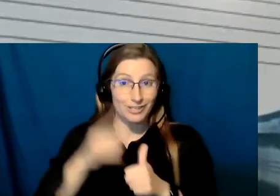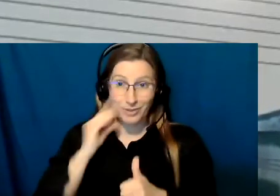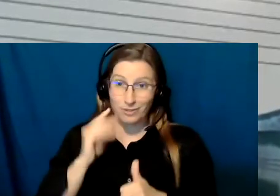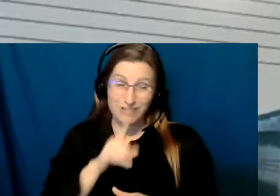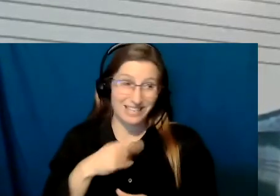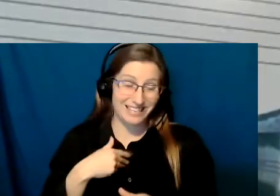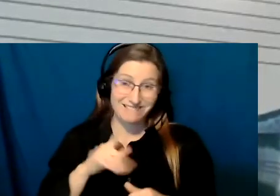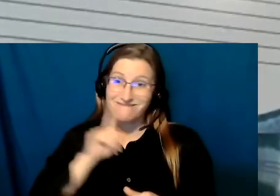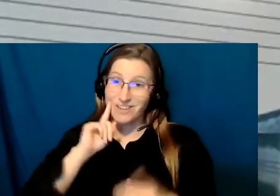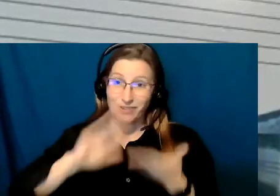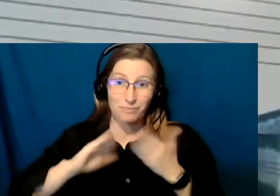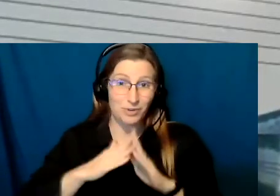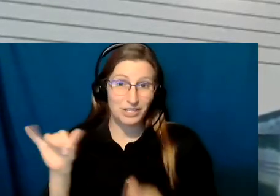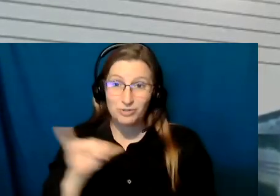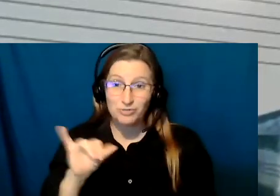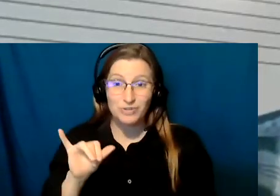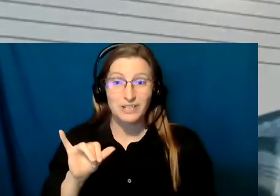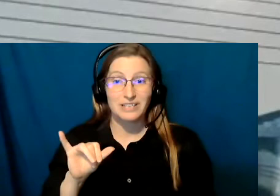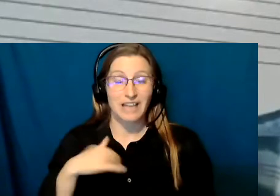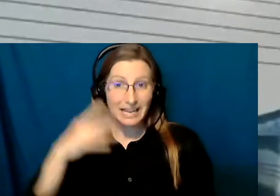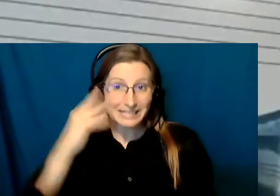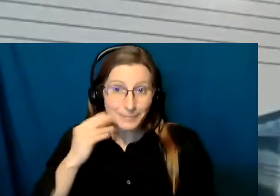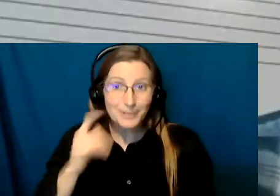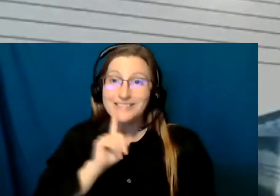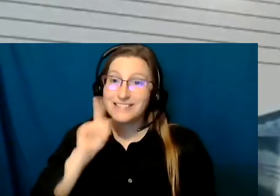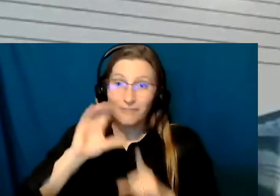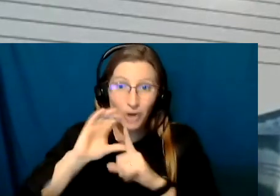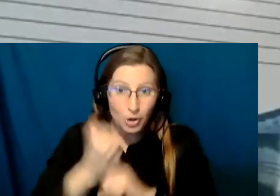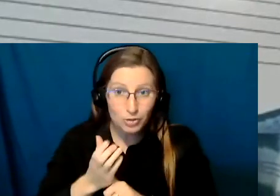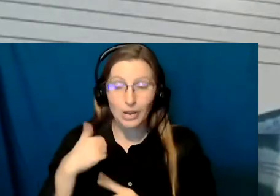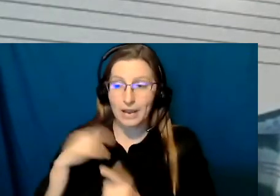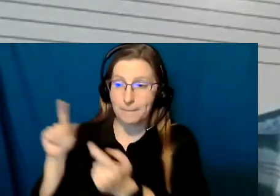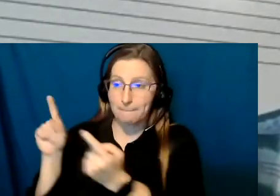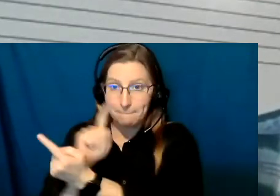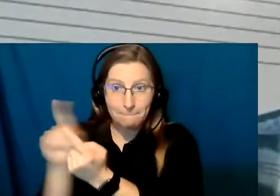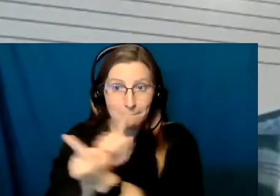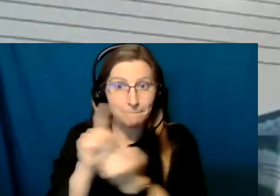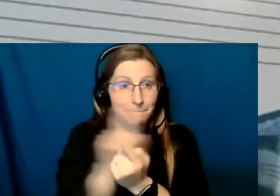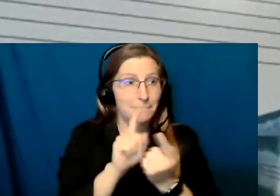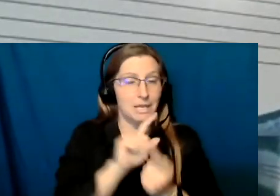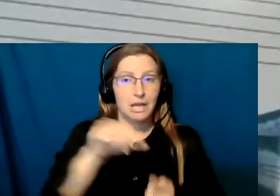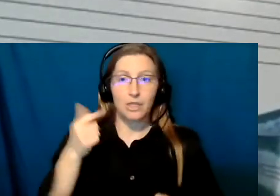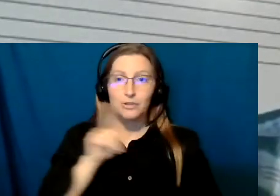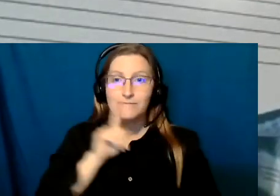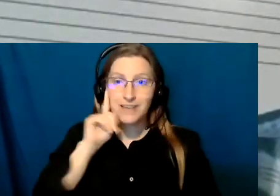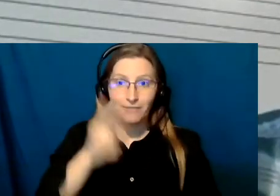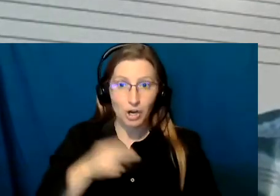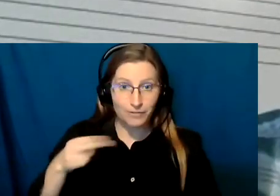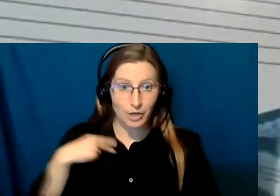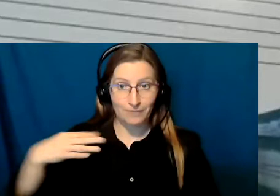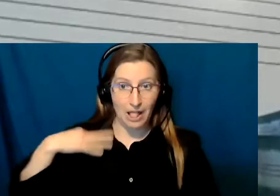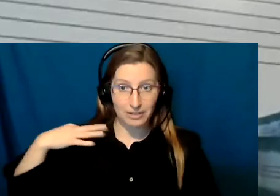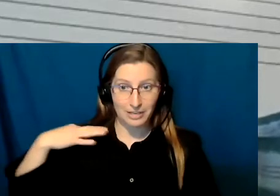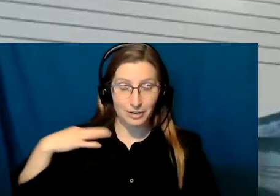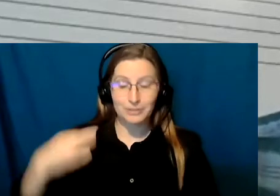community, and experiencing deaf culture as I met other deaf and hard of hearing volunteers who are